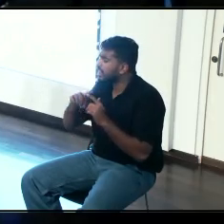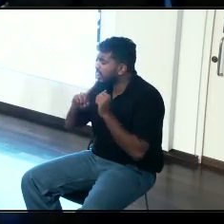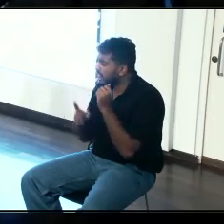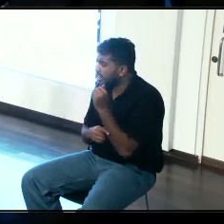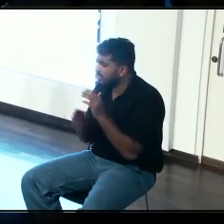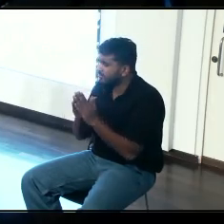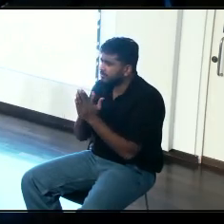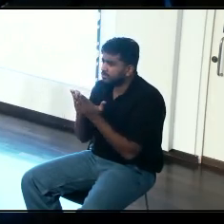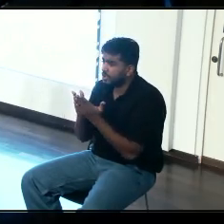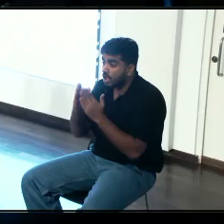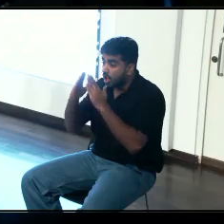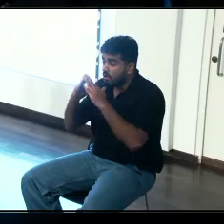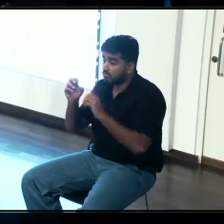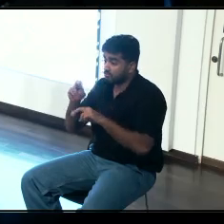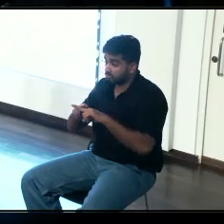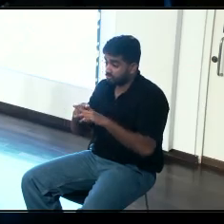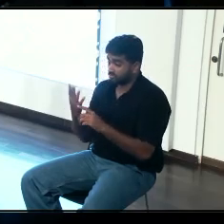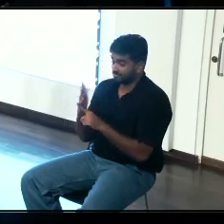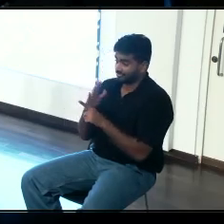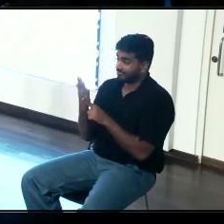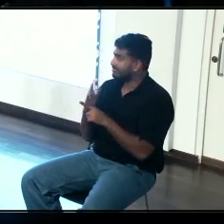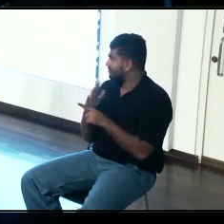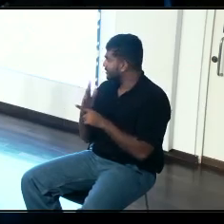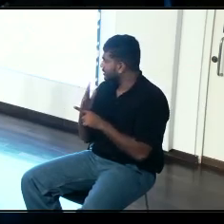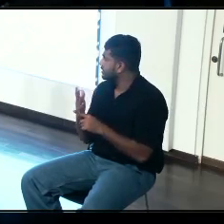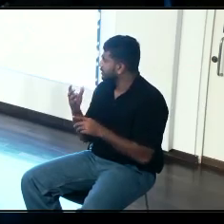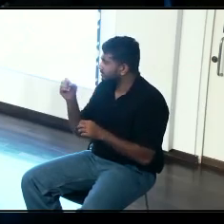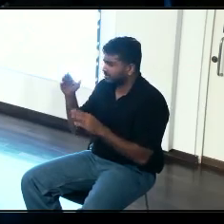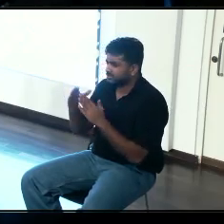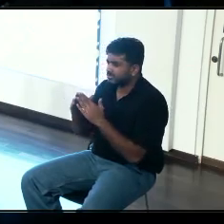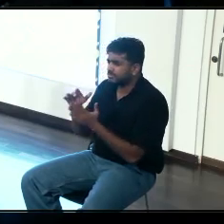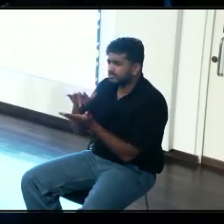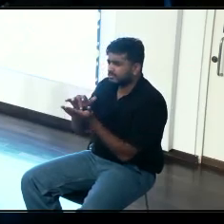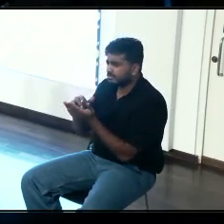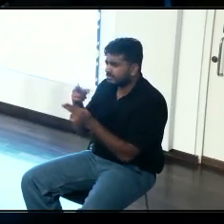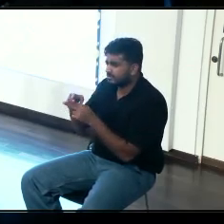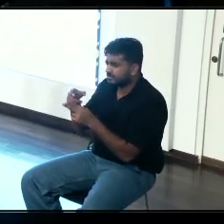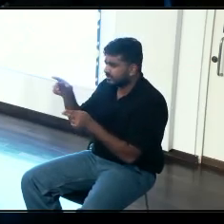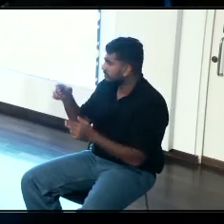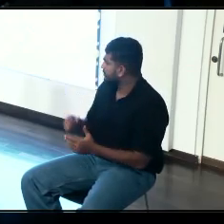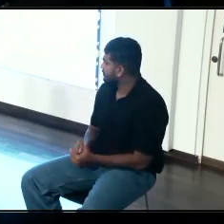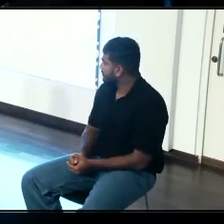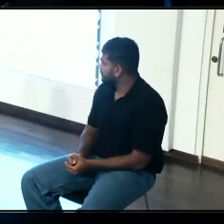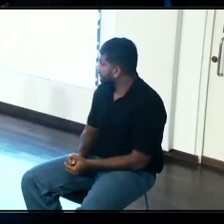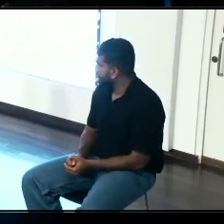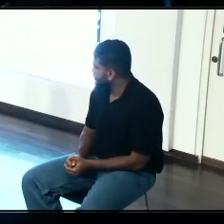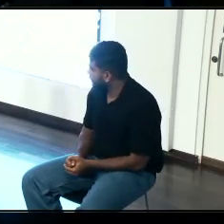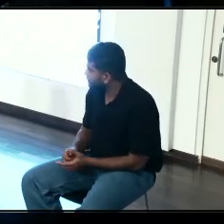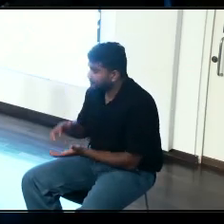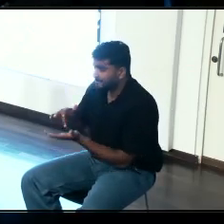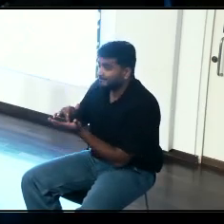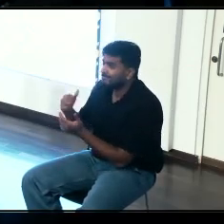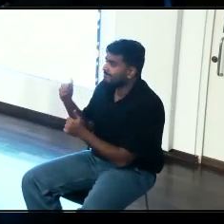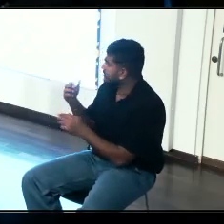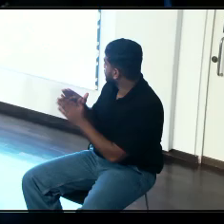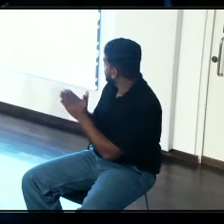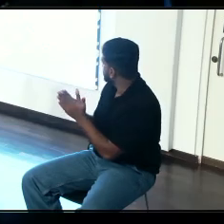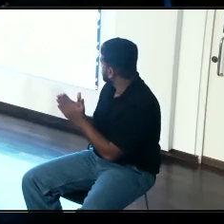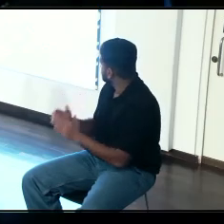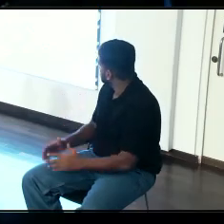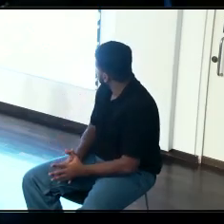of Reflections, home of family Colasso on the Mandovi riverfront in Ribandar.